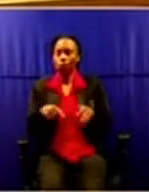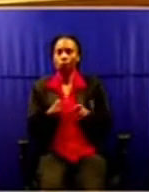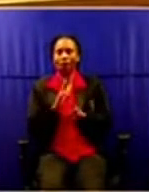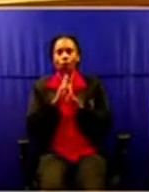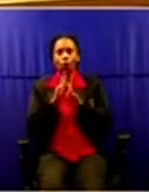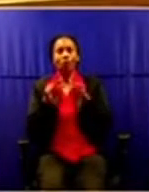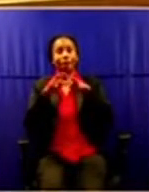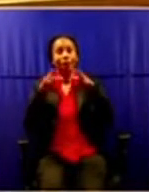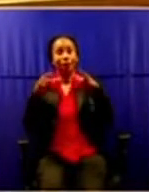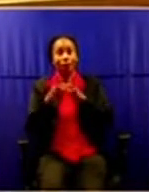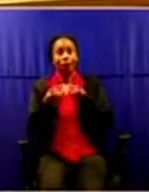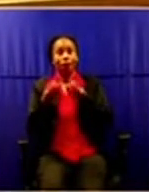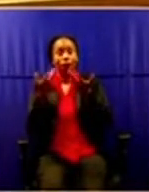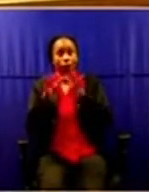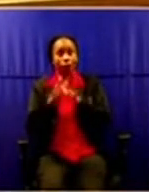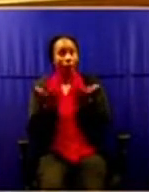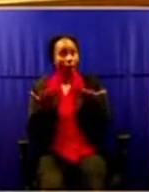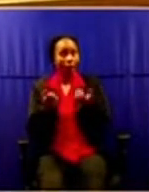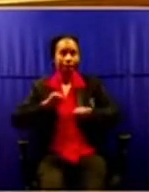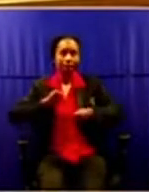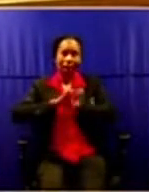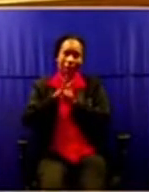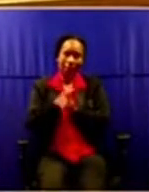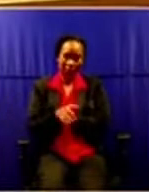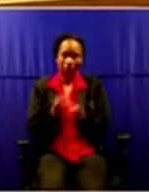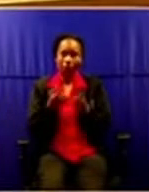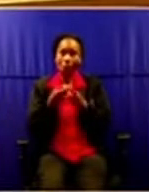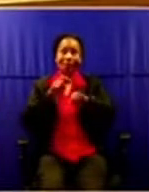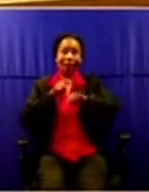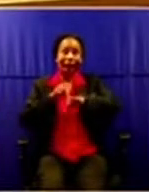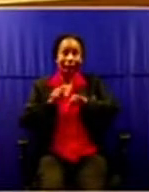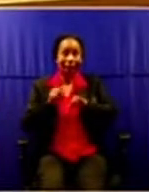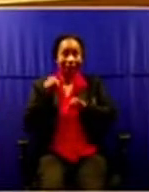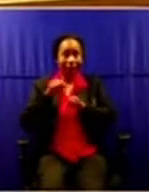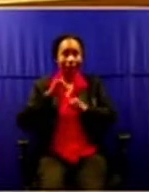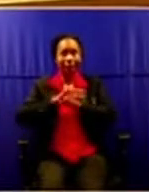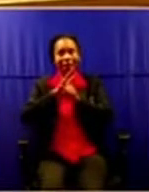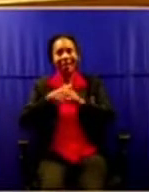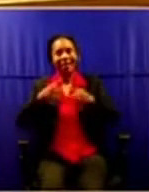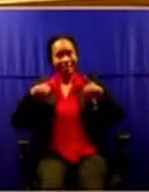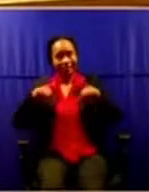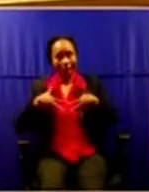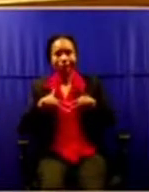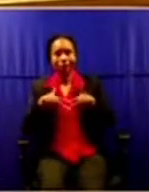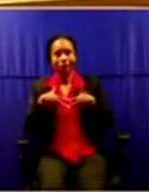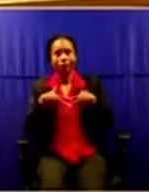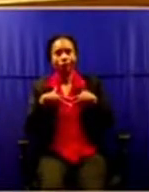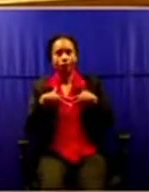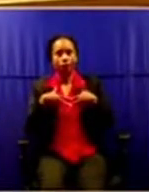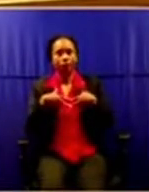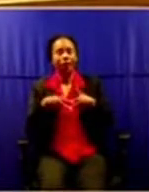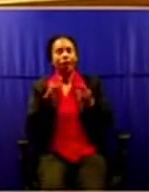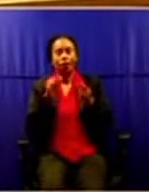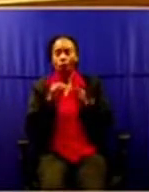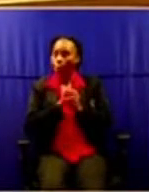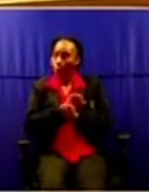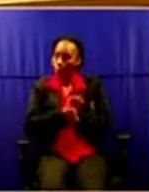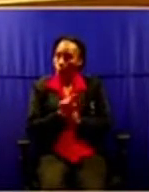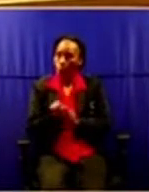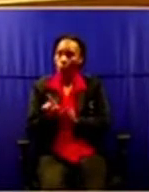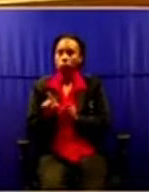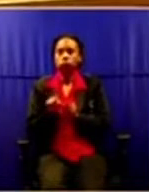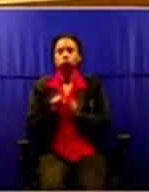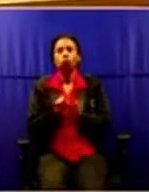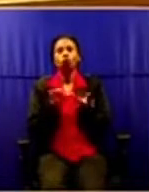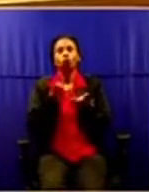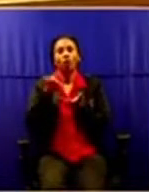from the beginning and will continue to inform the choices that we have to make as we